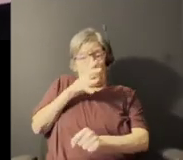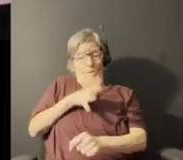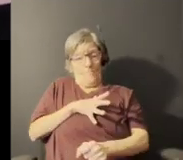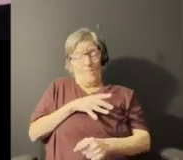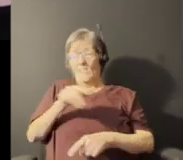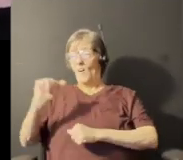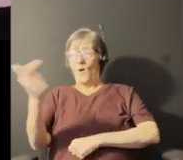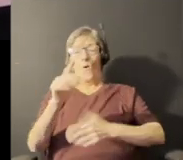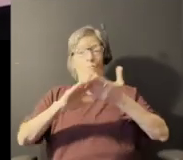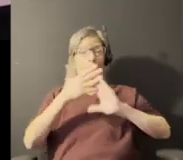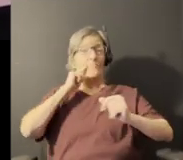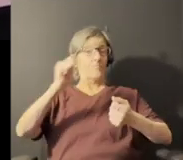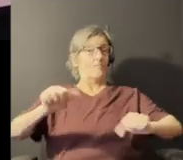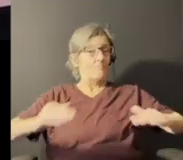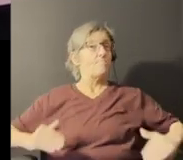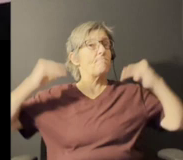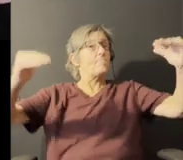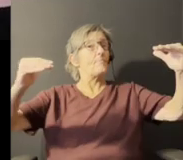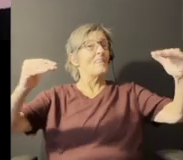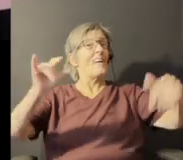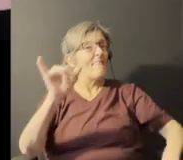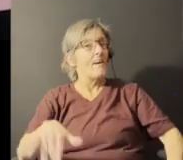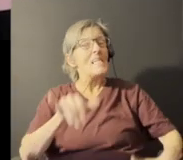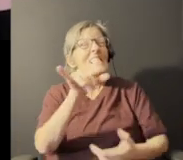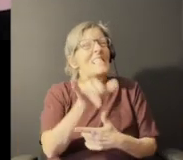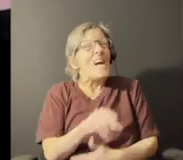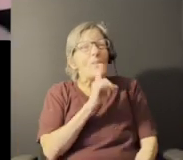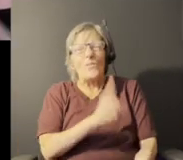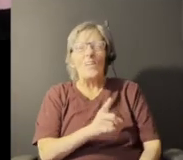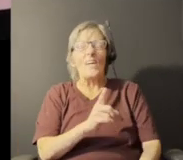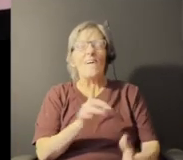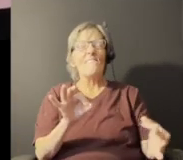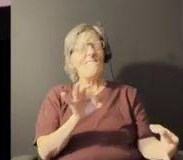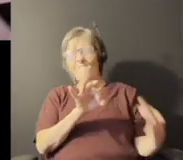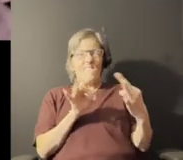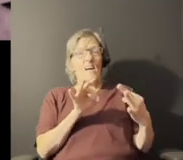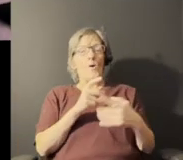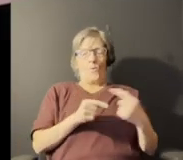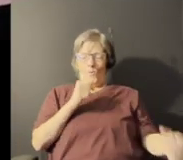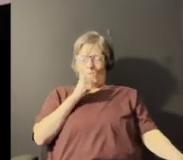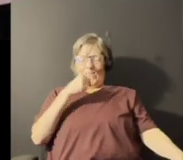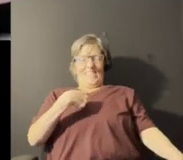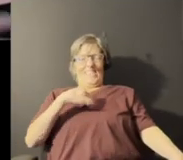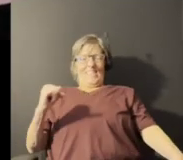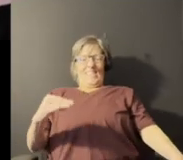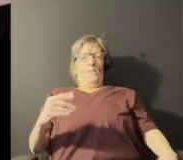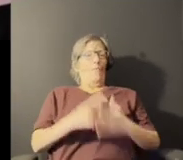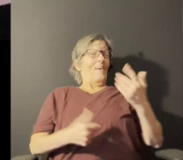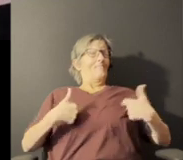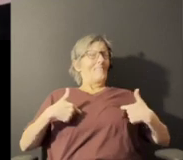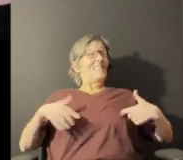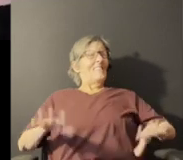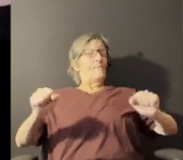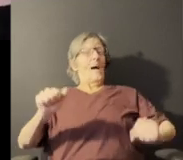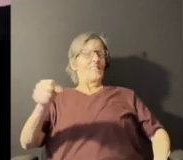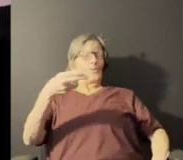women, entire communities would be raised. And that just so fit with who I am, what I am